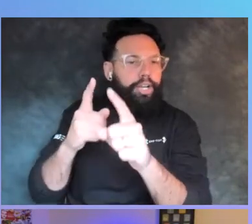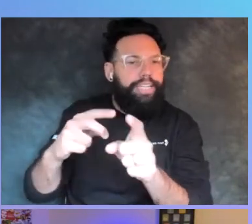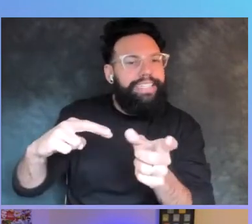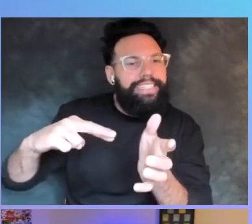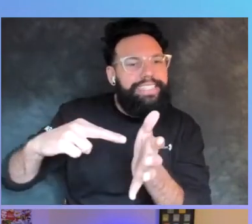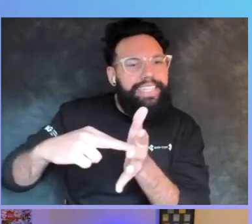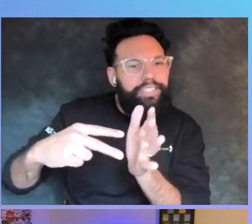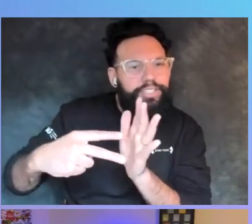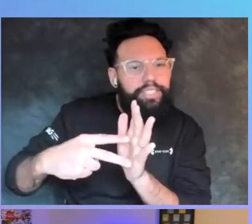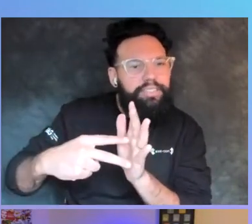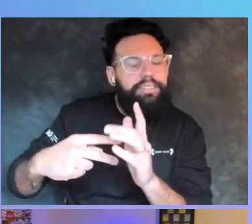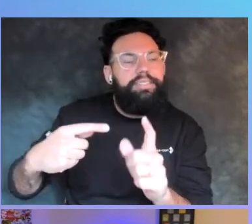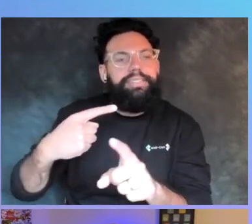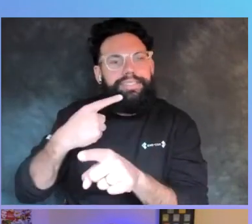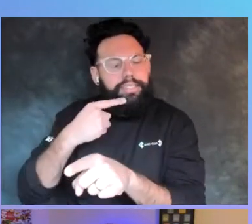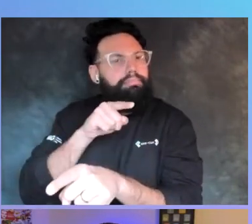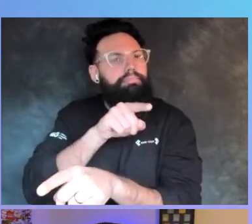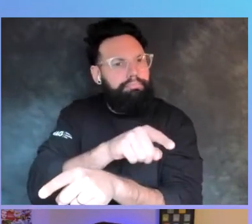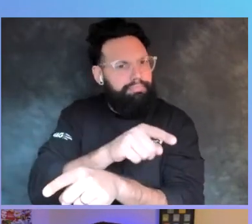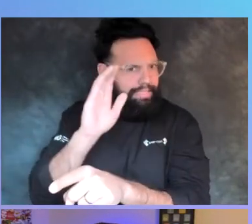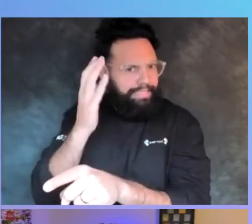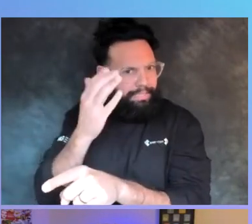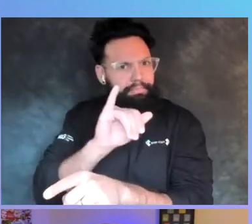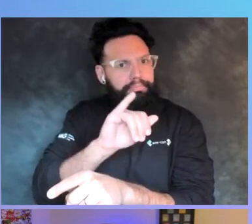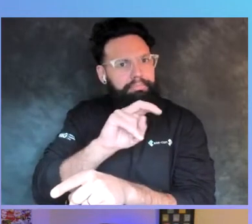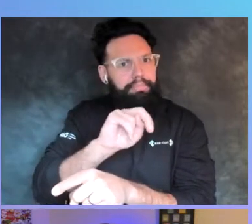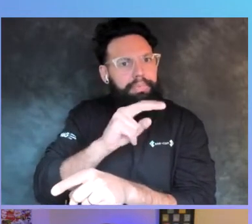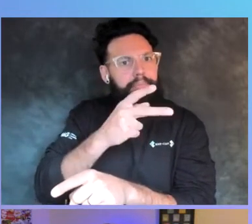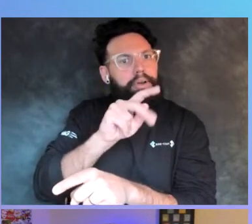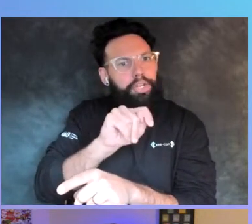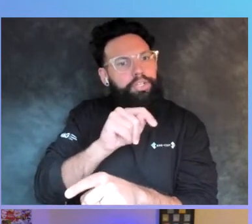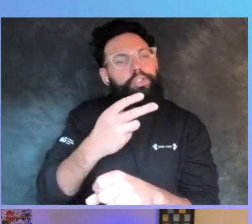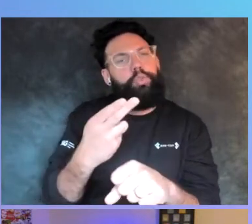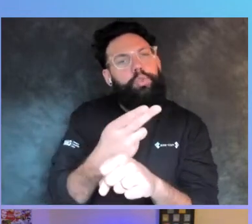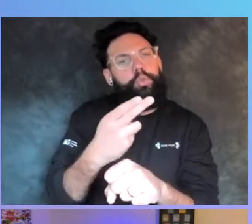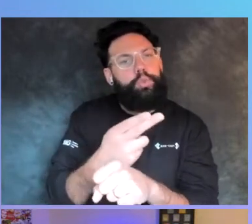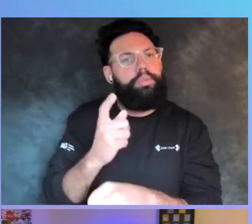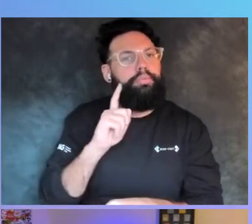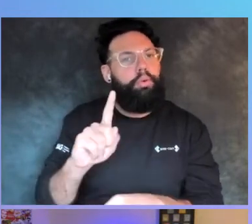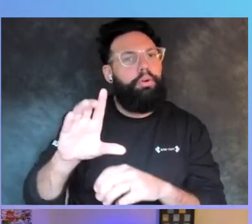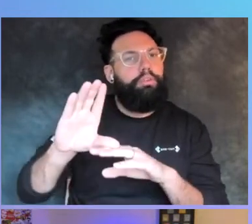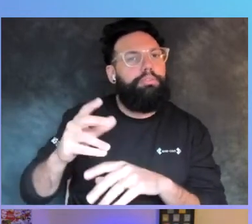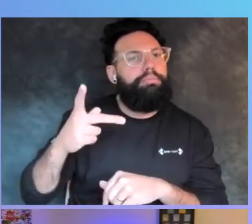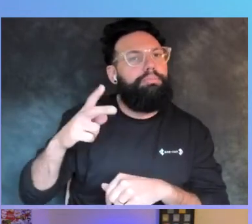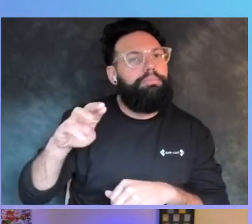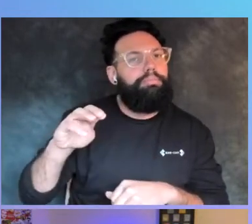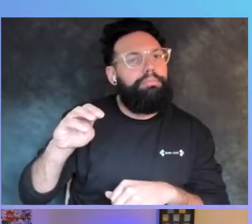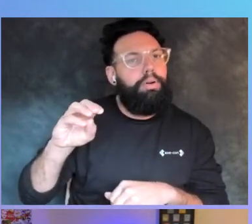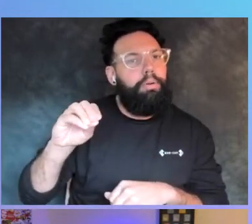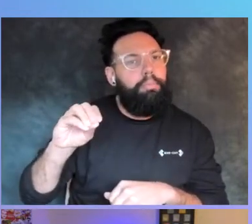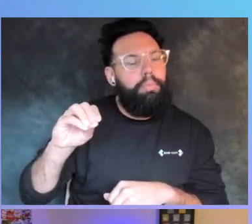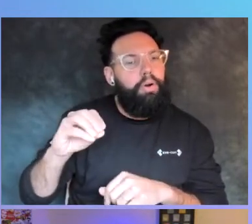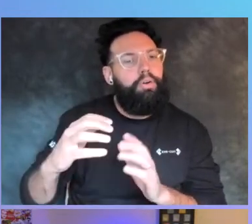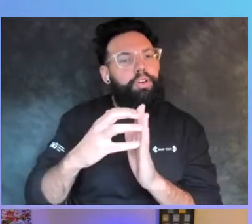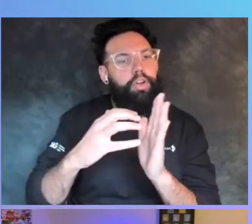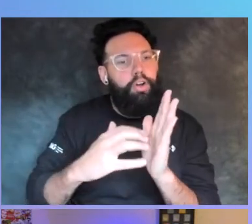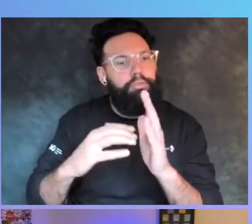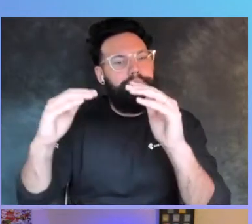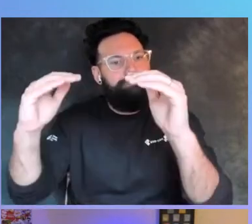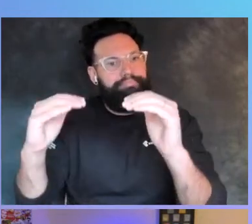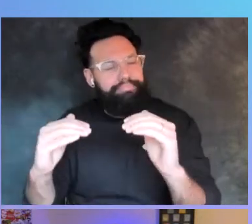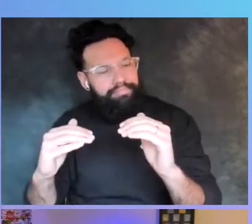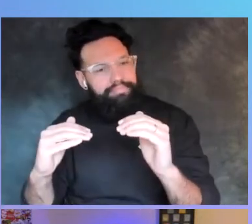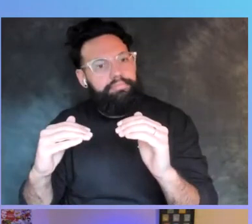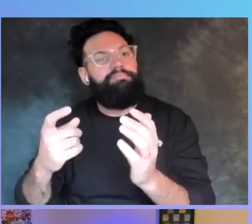input that is designed for promo code inputs. Then it's detailing what caused the issue itself. It's saying,